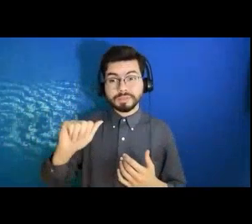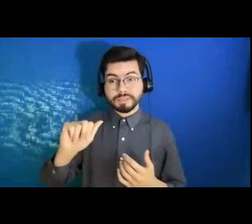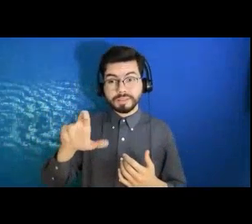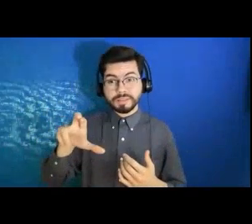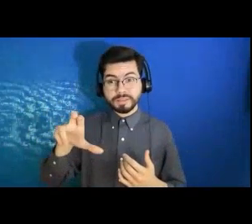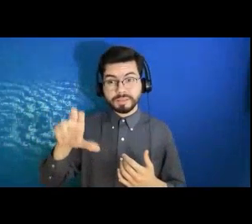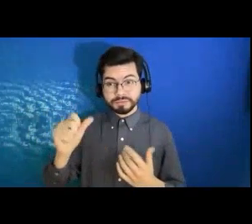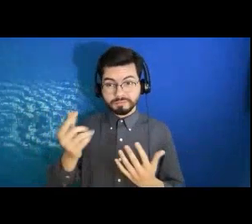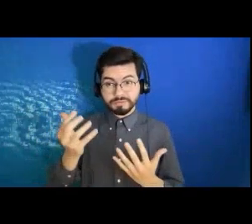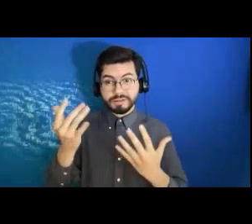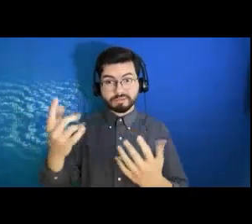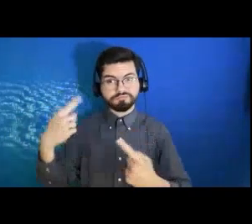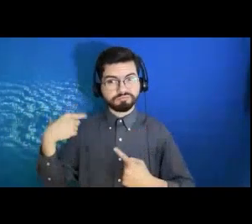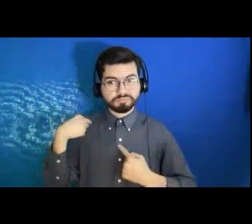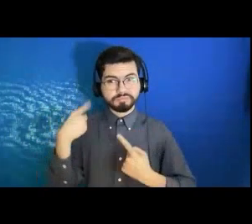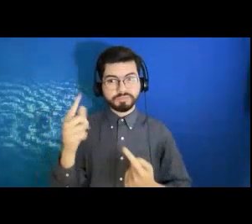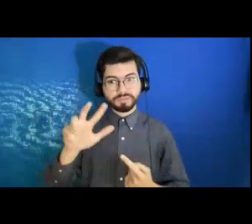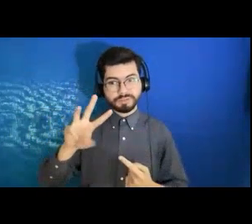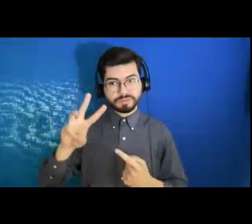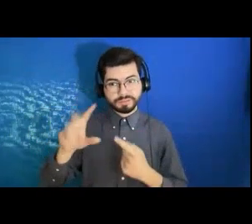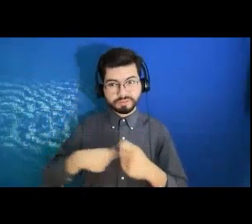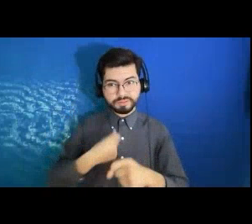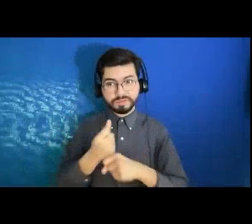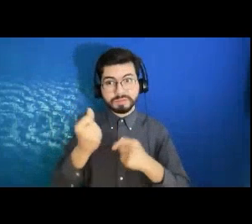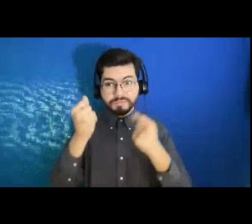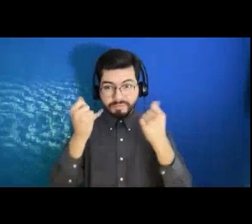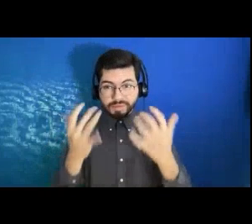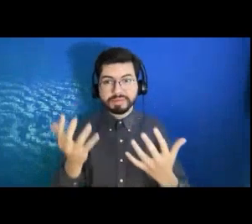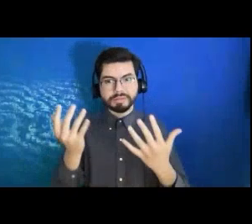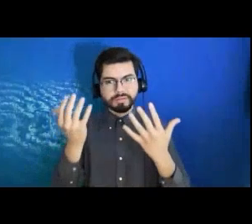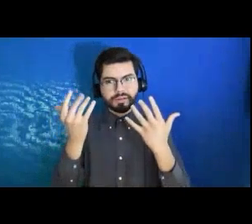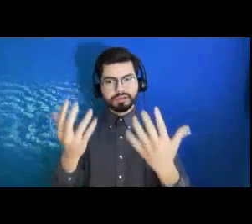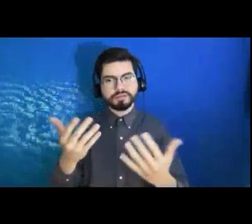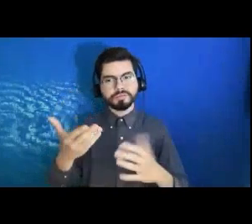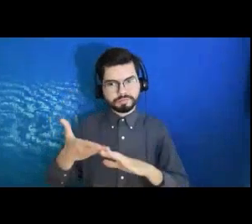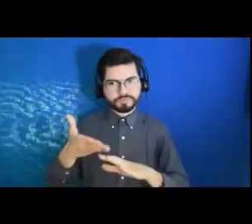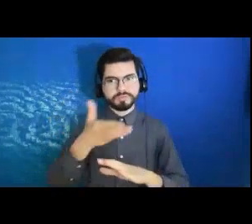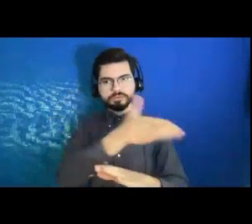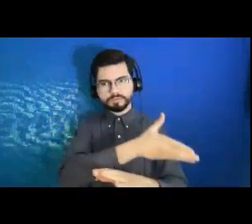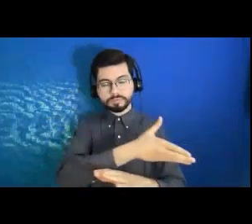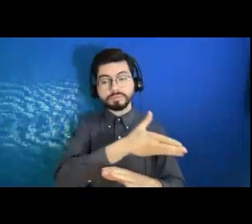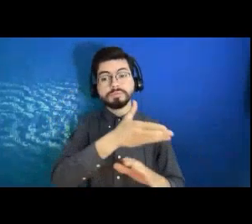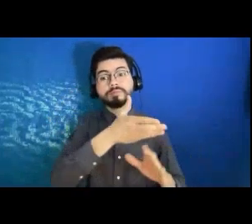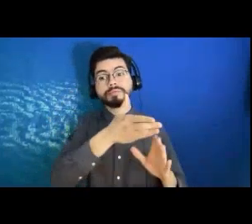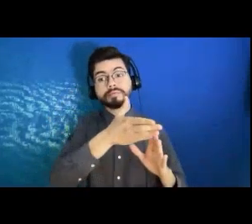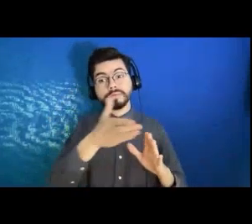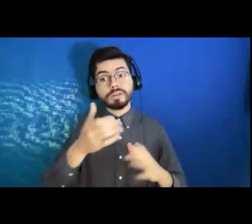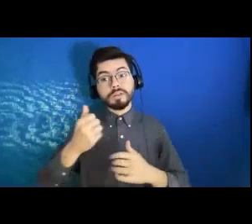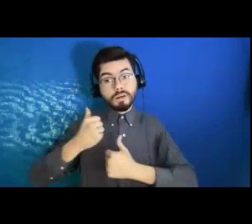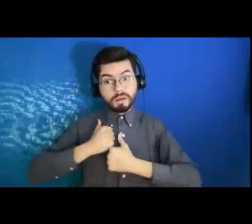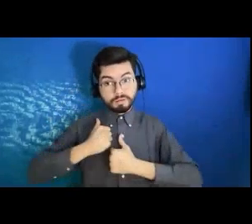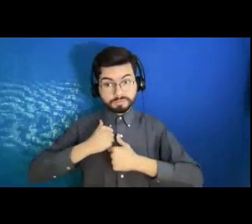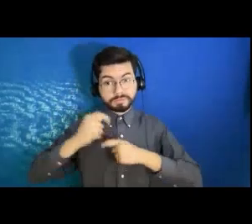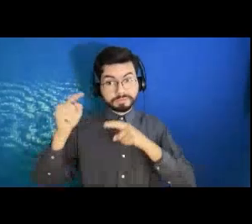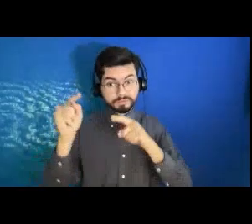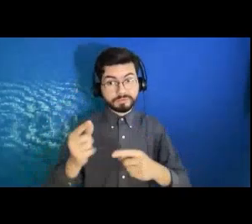36 years. We had lots of fires documented before that. We've had fires documented since the Army was here.